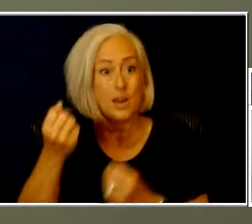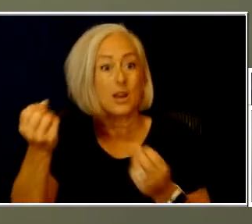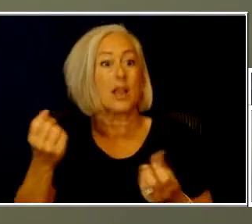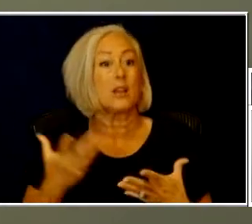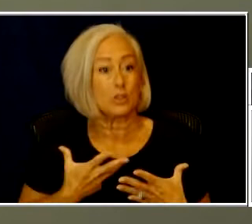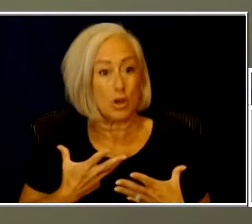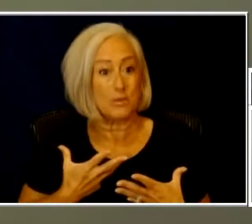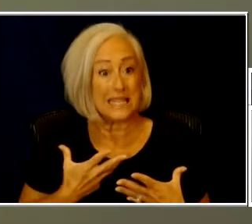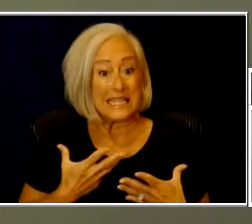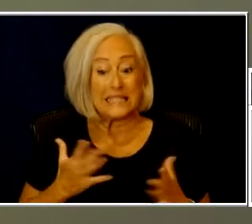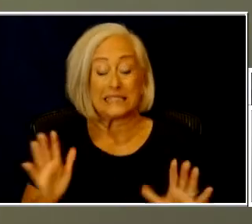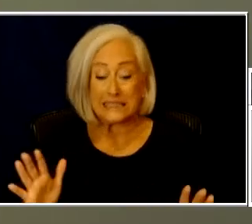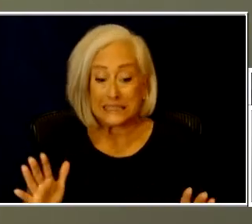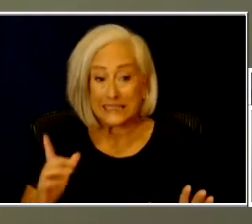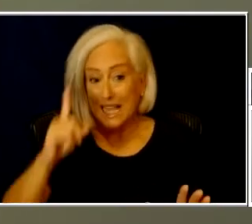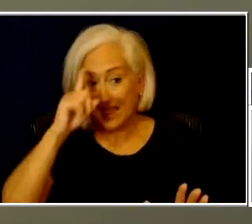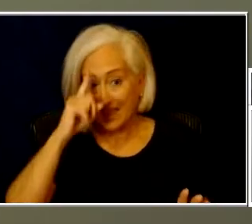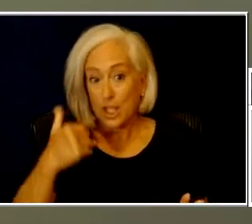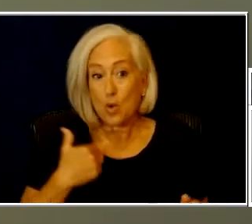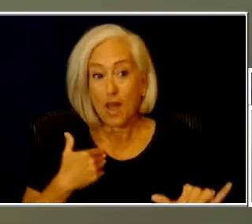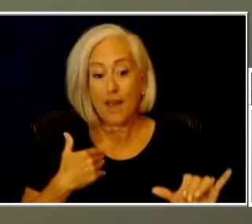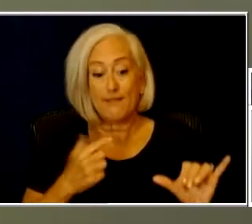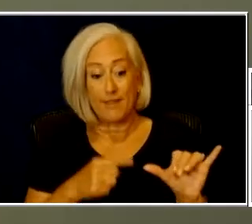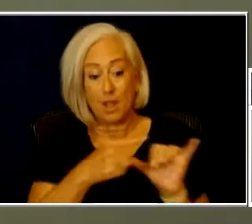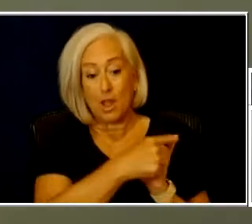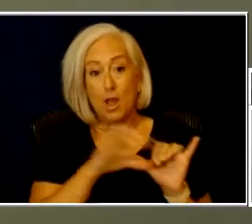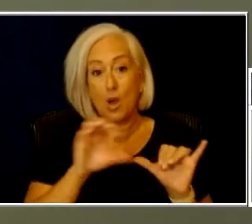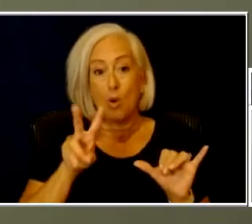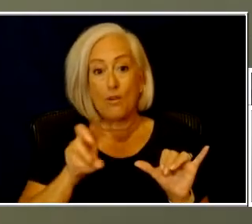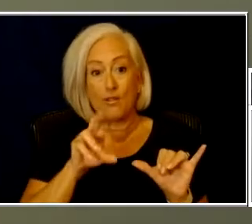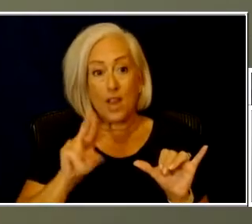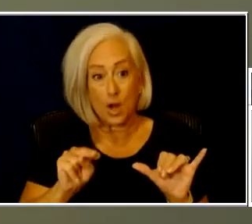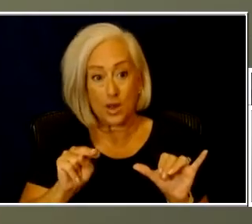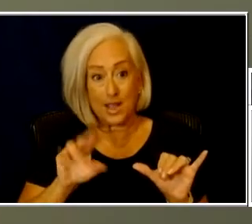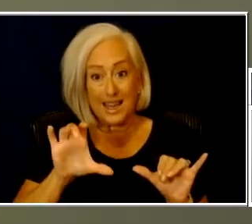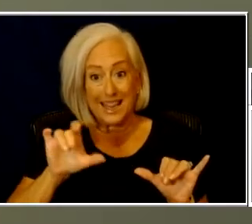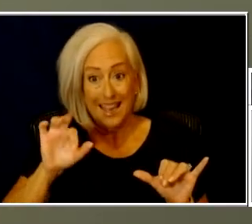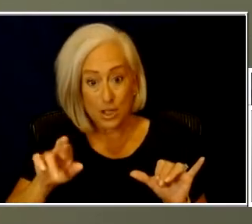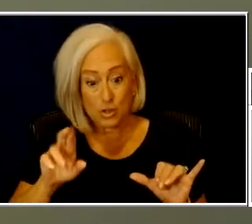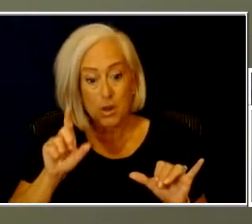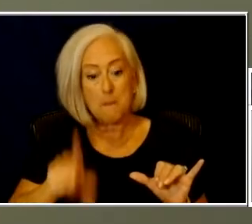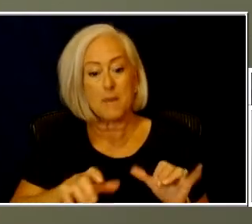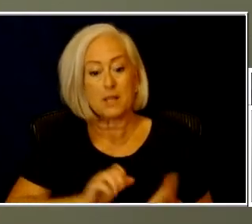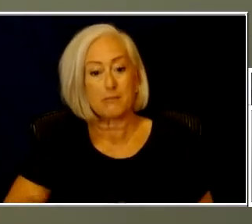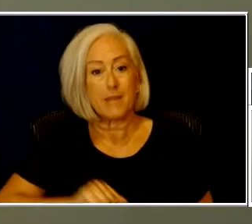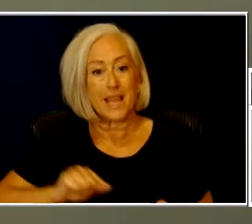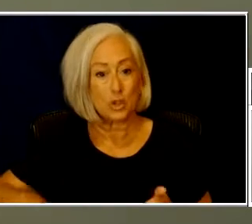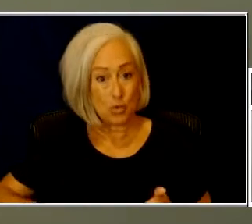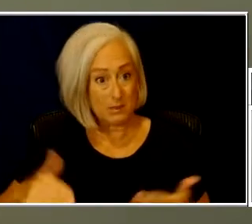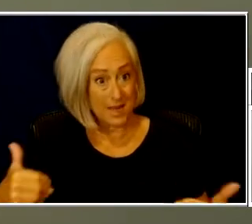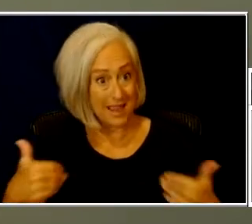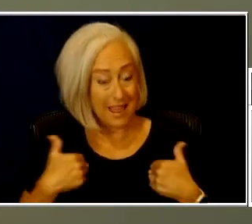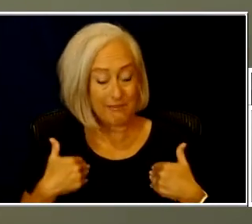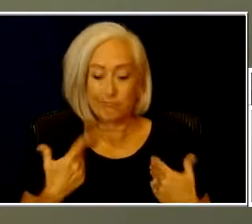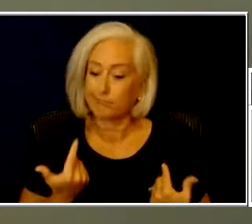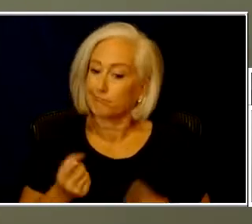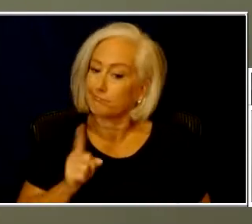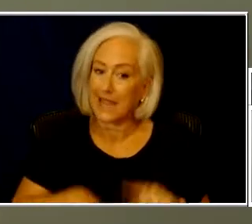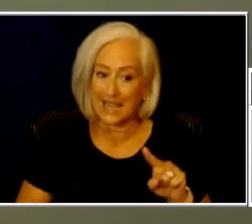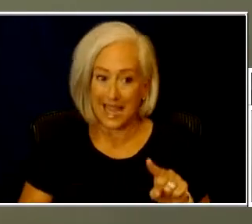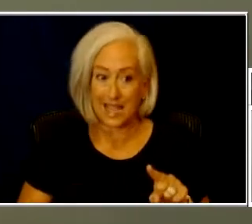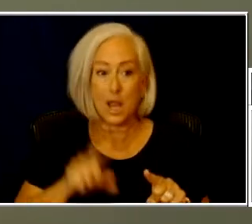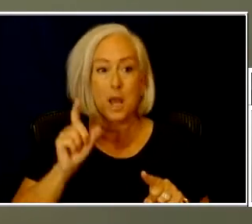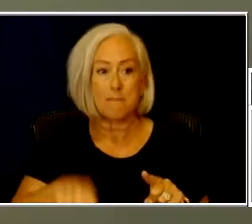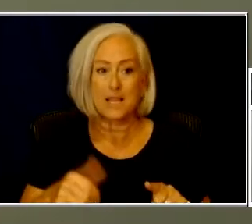I think that you have ovarian cancer. You're going to have a hysterectomy, and I'm not going to be able to do it. He said, you have to have the best of